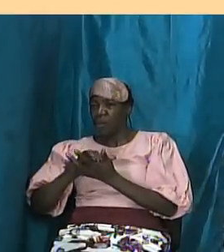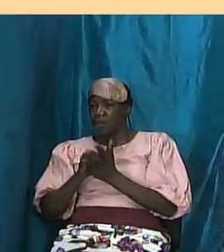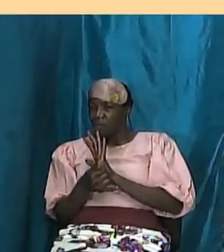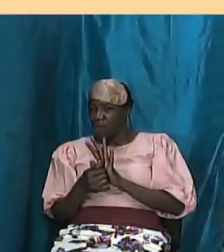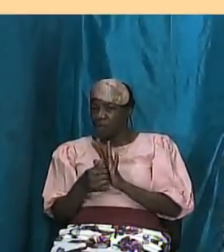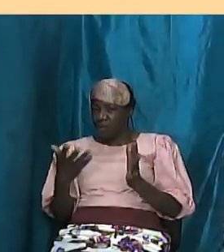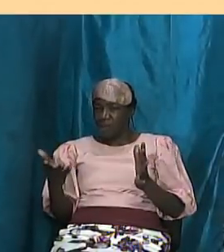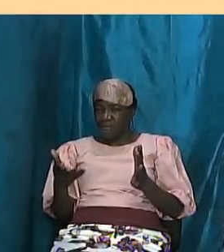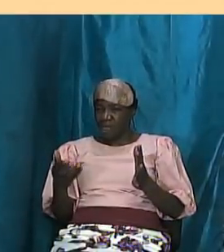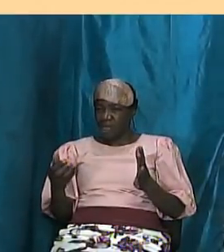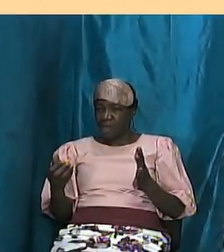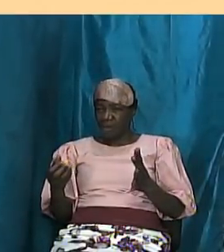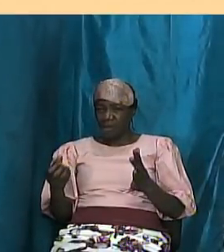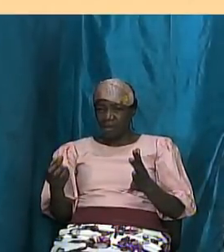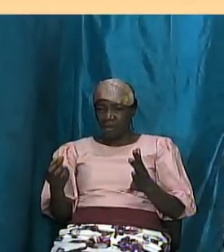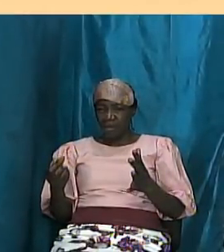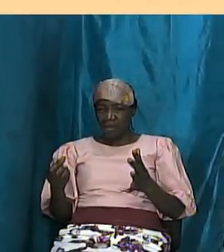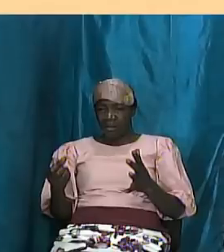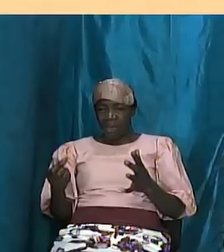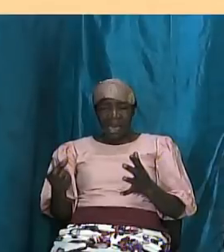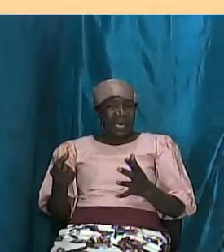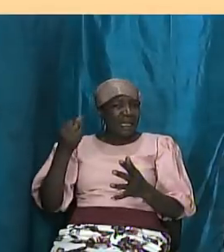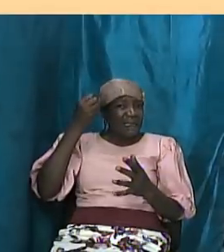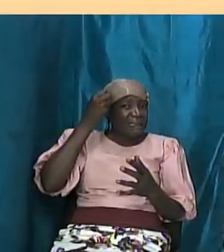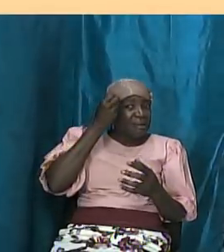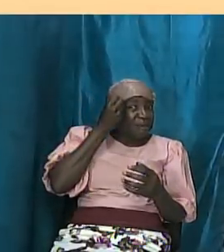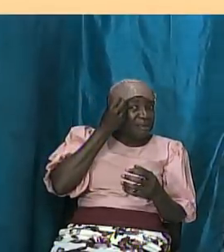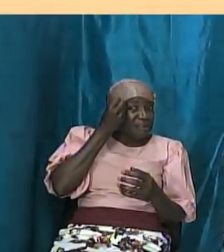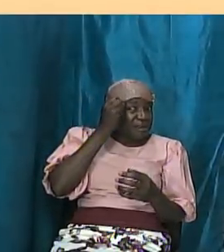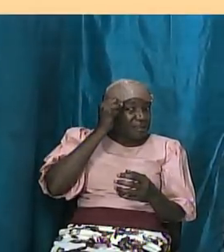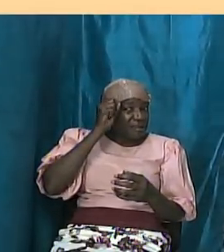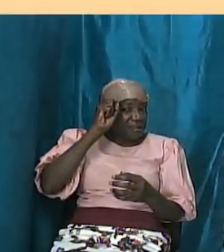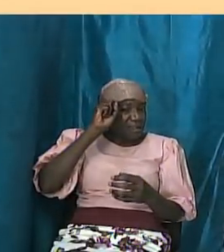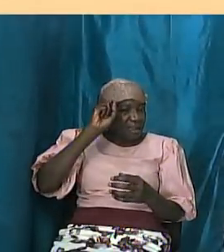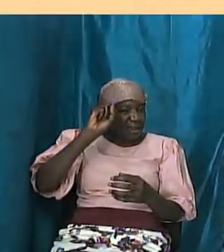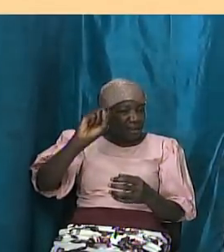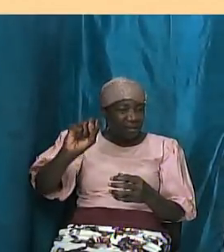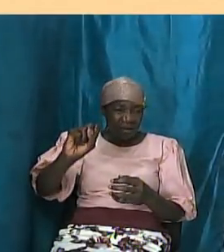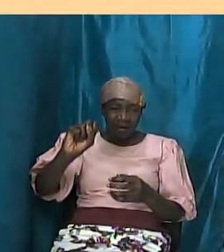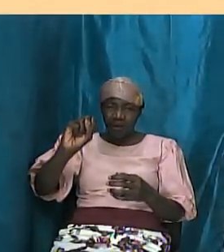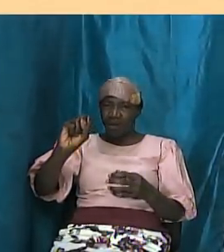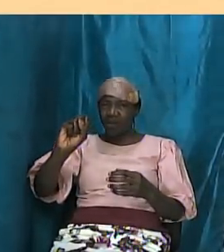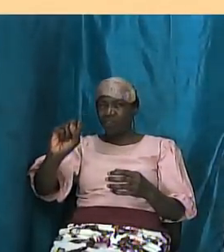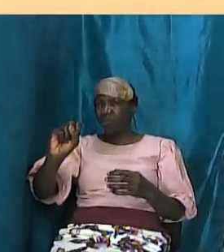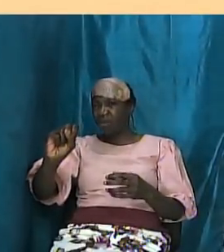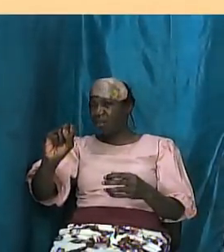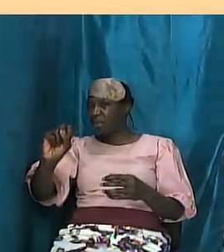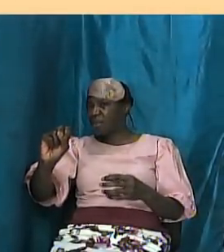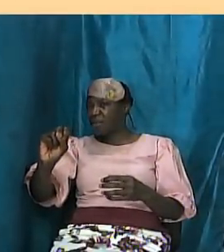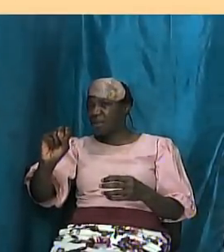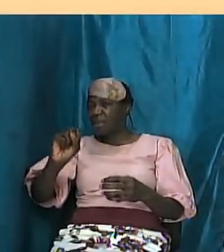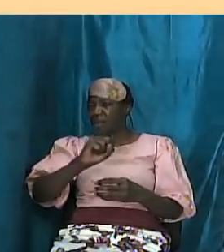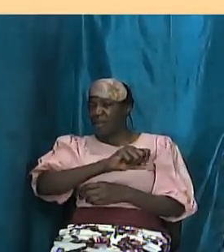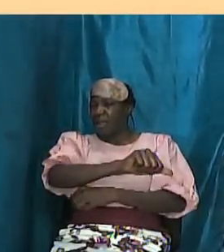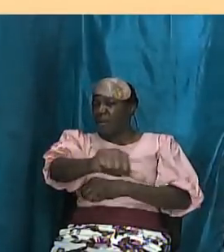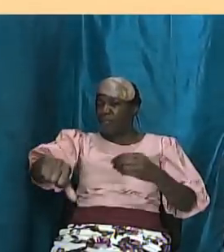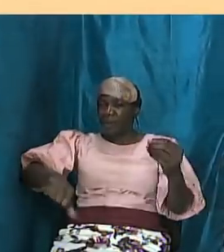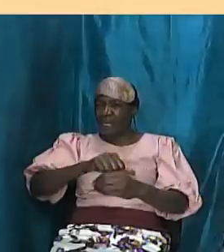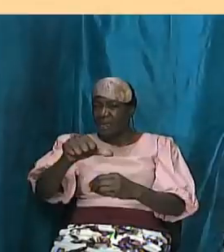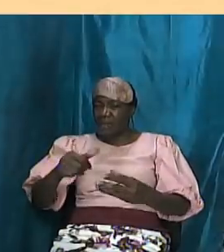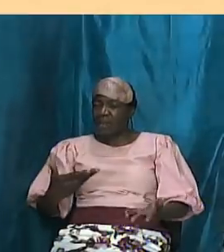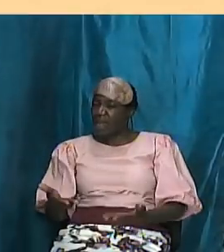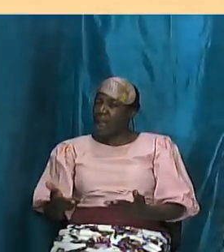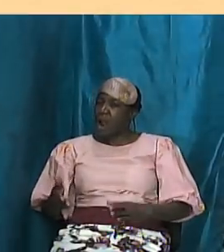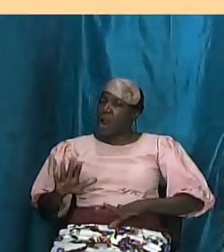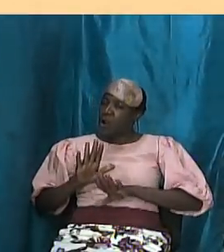those in these scientific arena, that behind them, some of them don't even know that behind them there are forces pushing